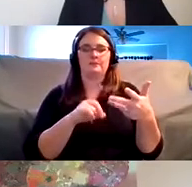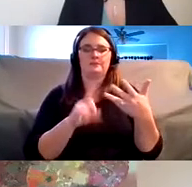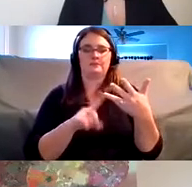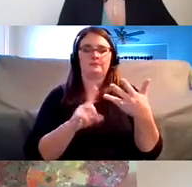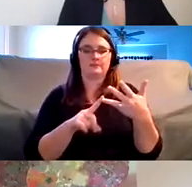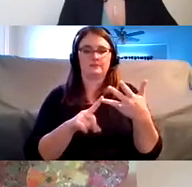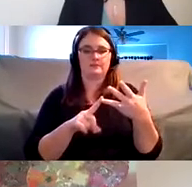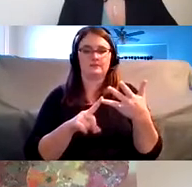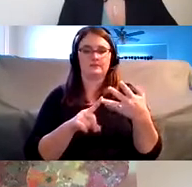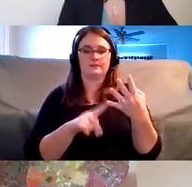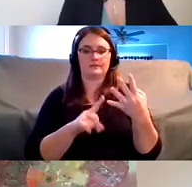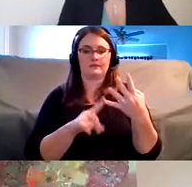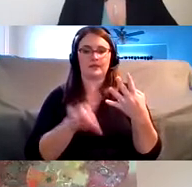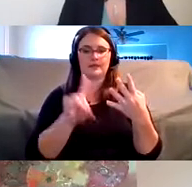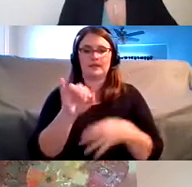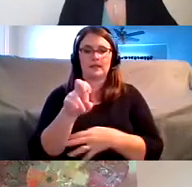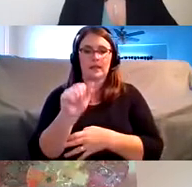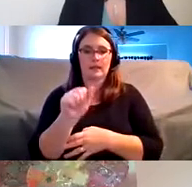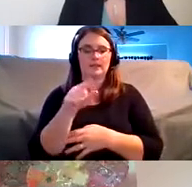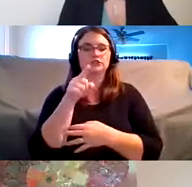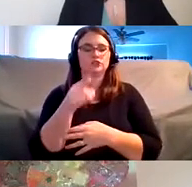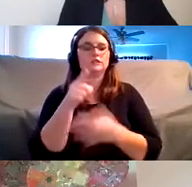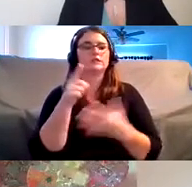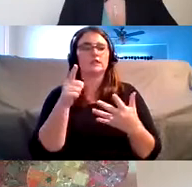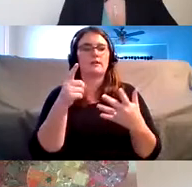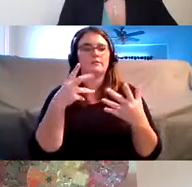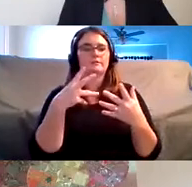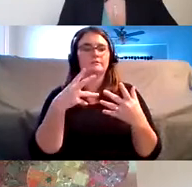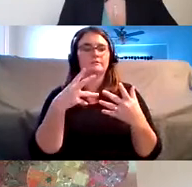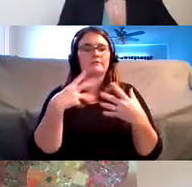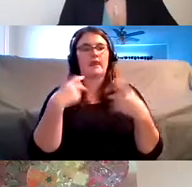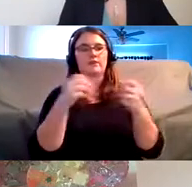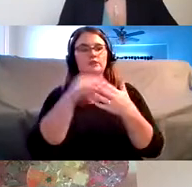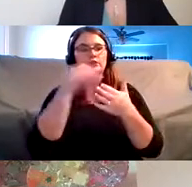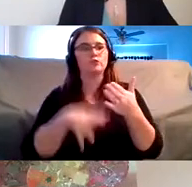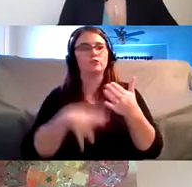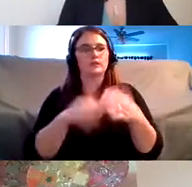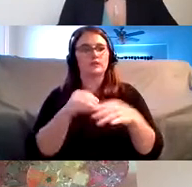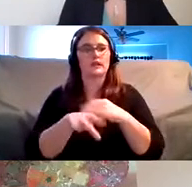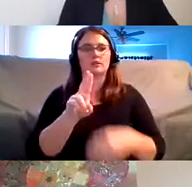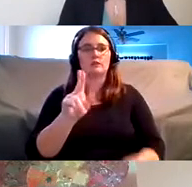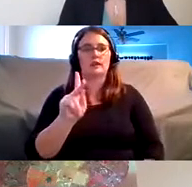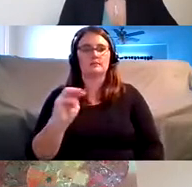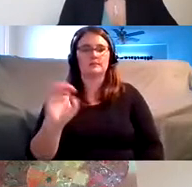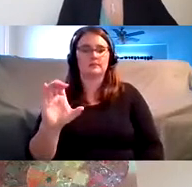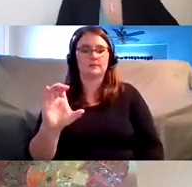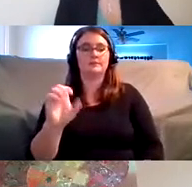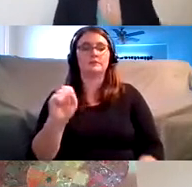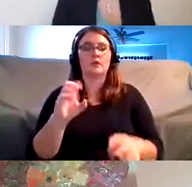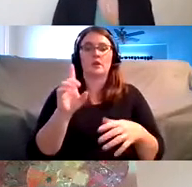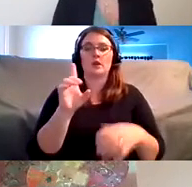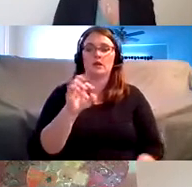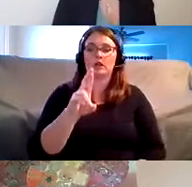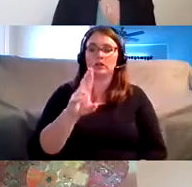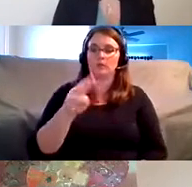and management at the University of Kansas Medical Center. So Dr. Portillo, if you want to start in introducing